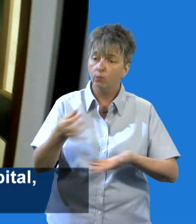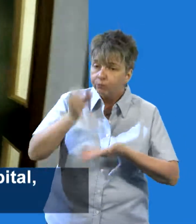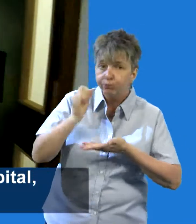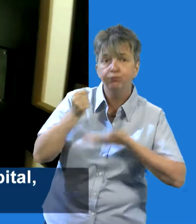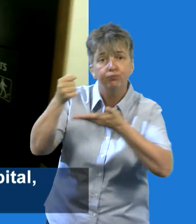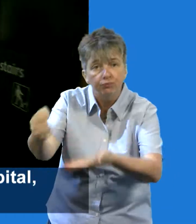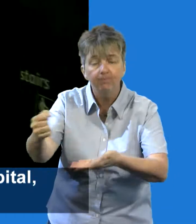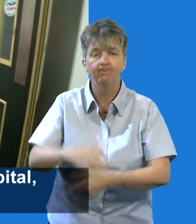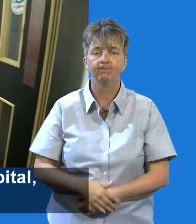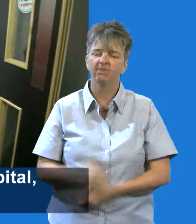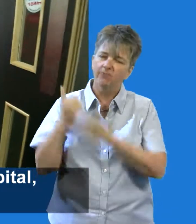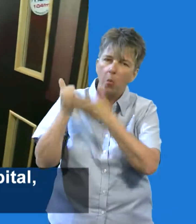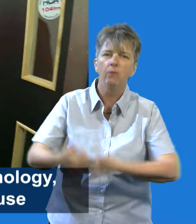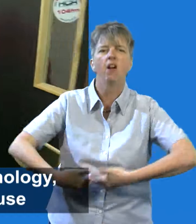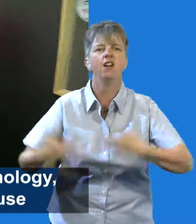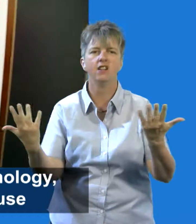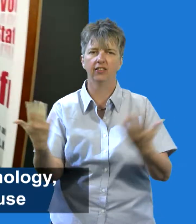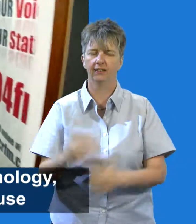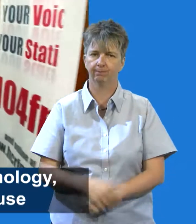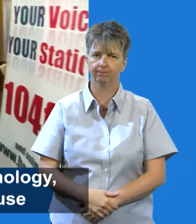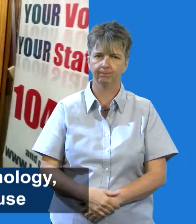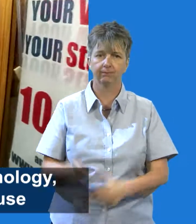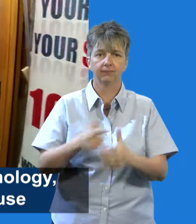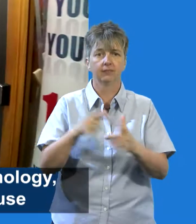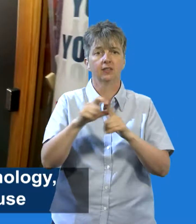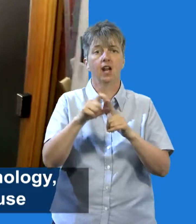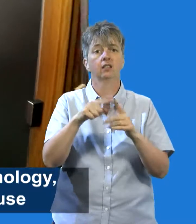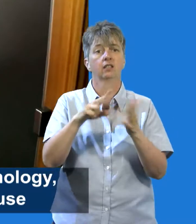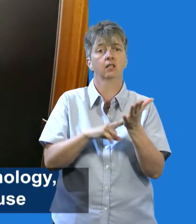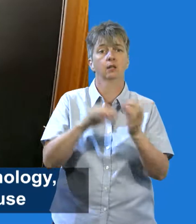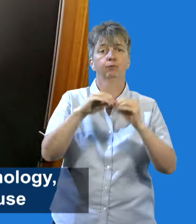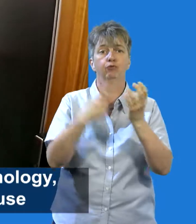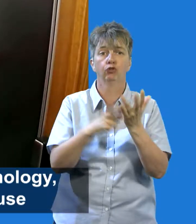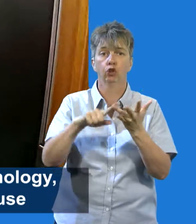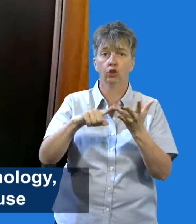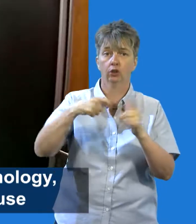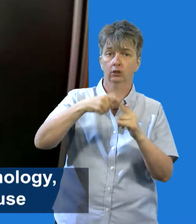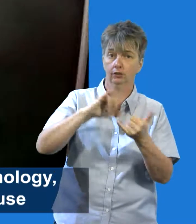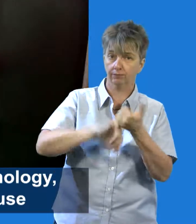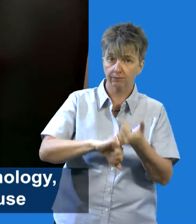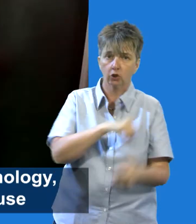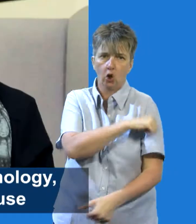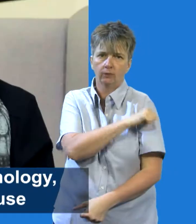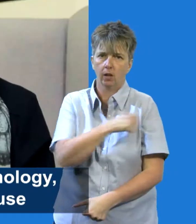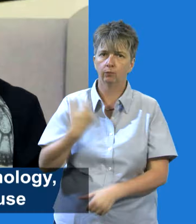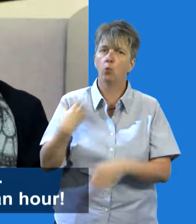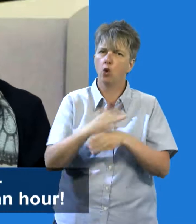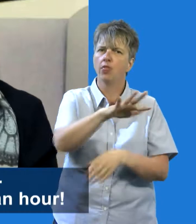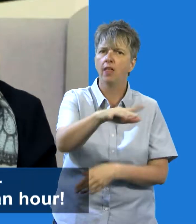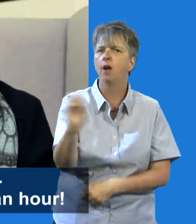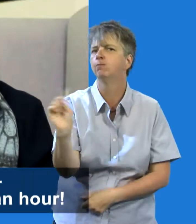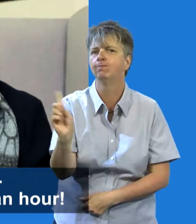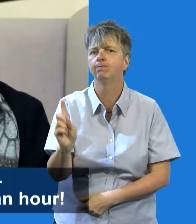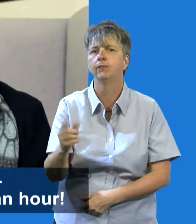Addenbrooke's Hospital, counselling amputees. I do trauma counselling, psychology. I like to do a variation because I'm the sort